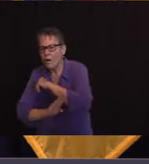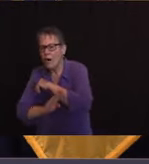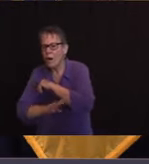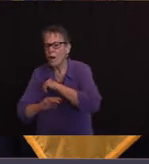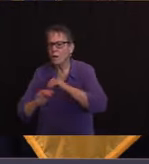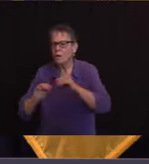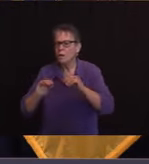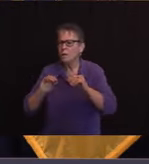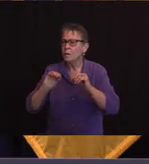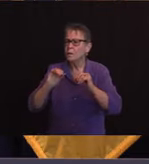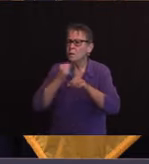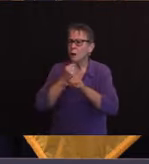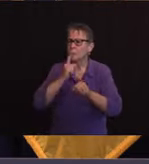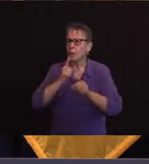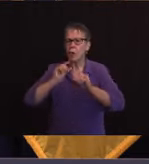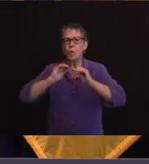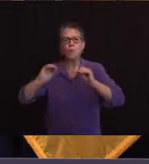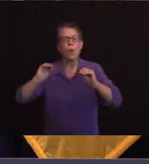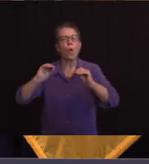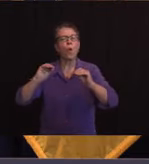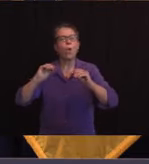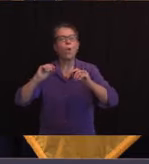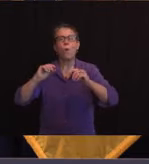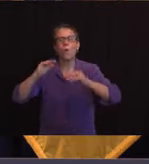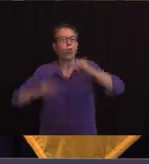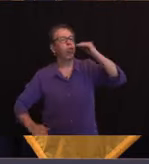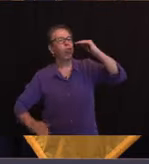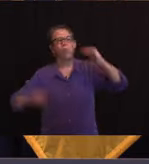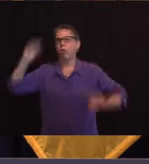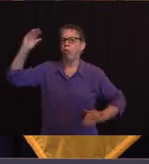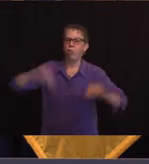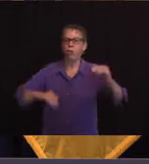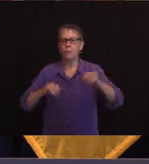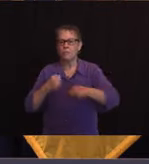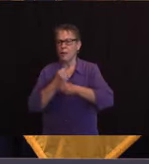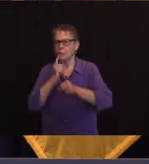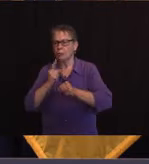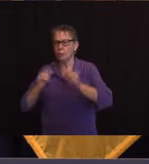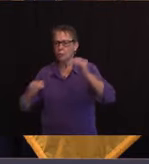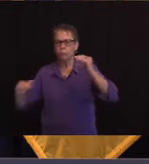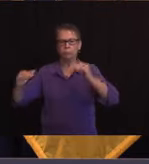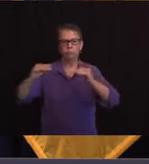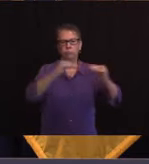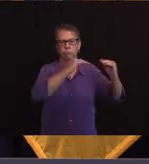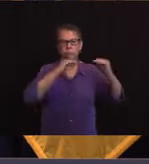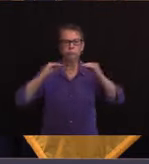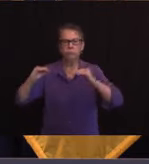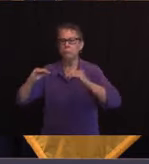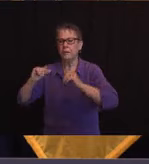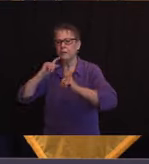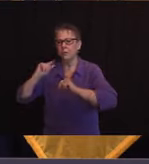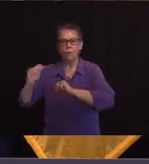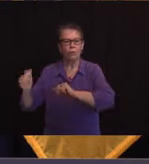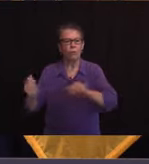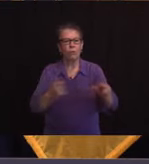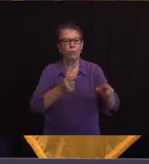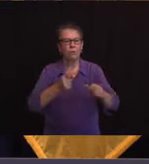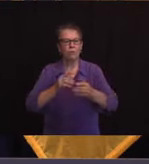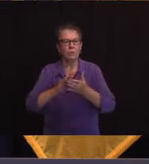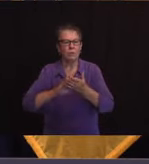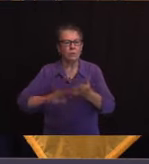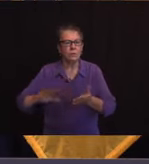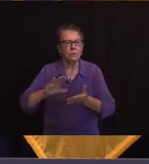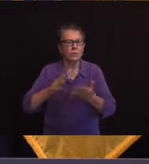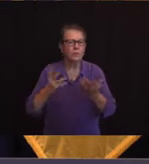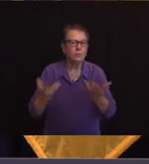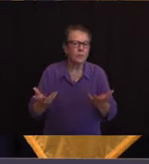not sure I'm in the position of mandating it that other colleges or universities have to do it. I think the more people are vaccinated, the better off we will